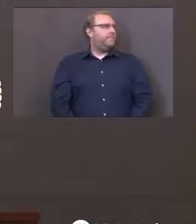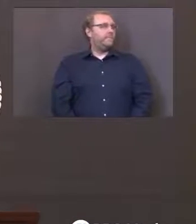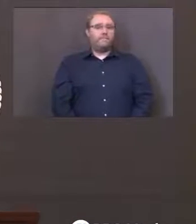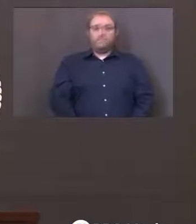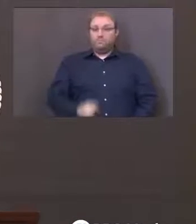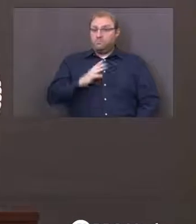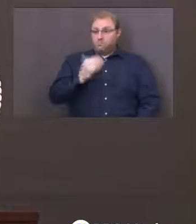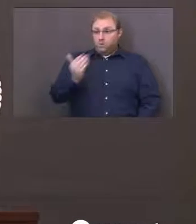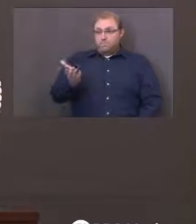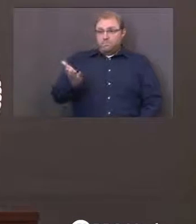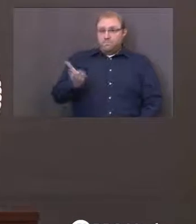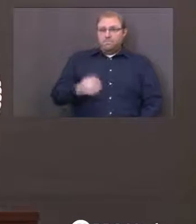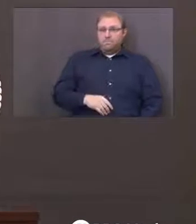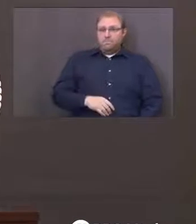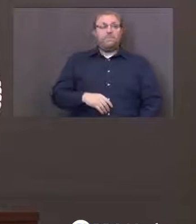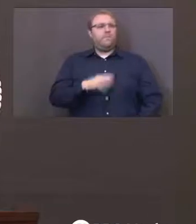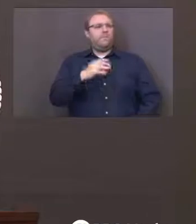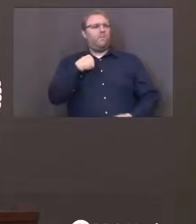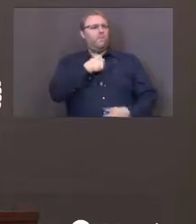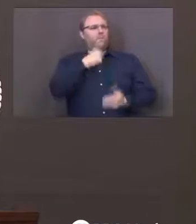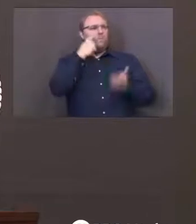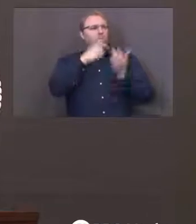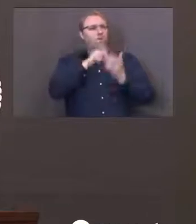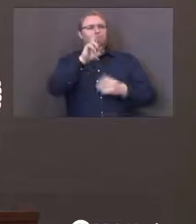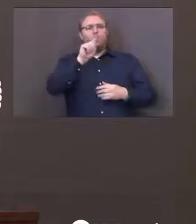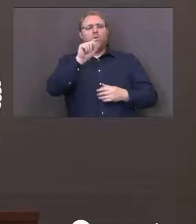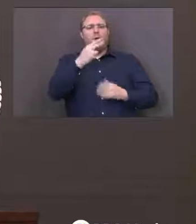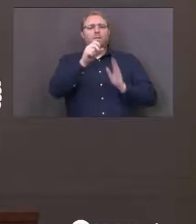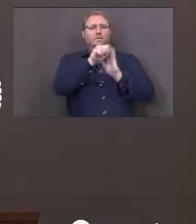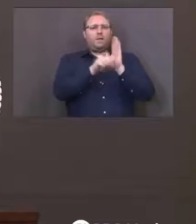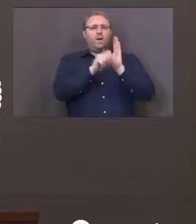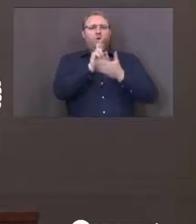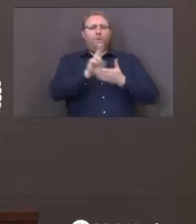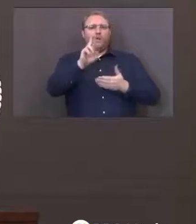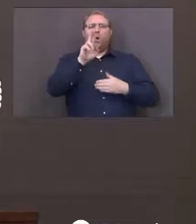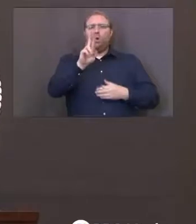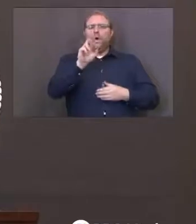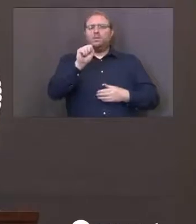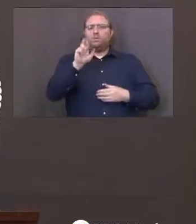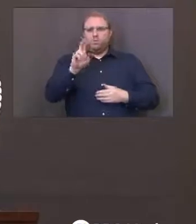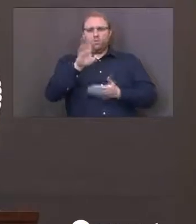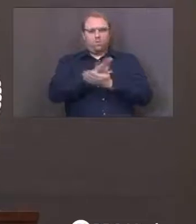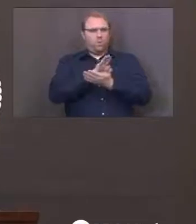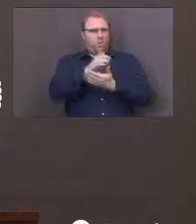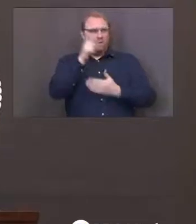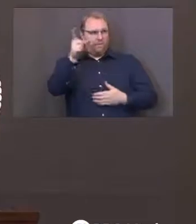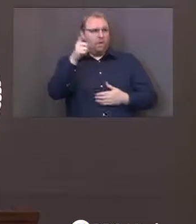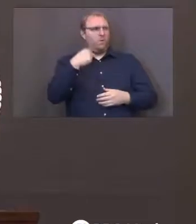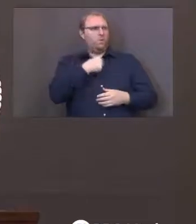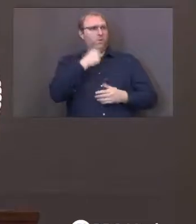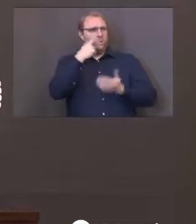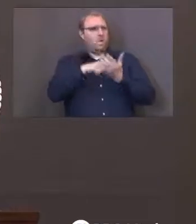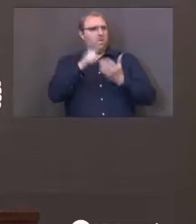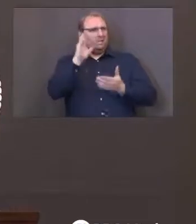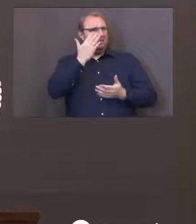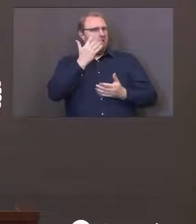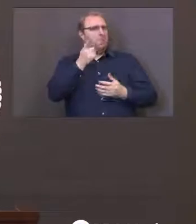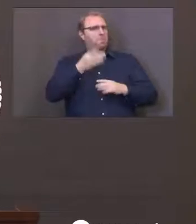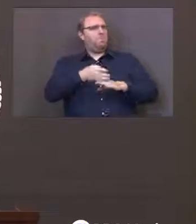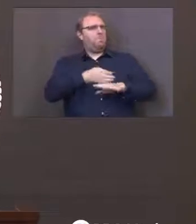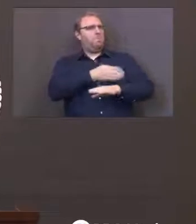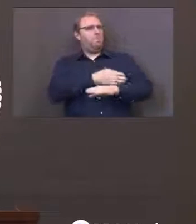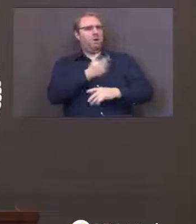Go ahead. So we saw at Utah State University, if I'm not mistaken, they were able to get ahead of a potential outbreak